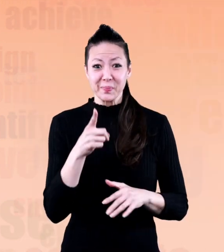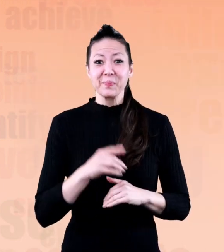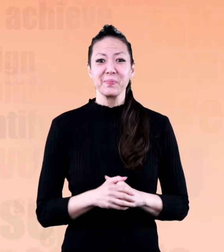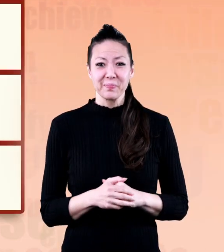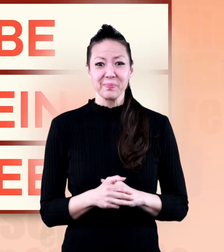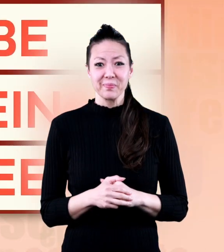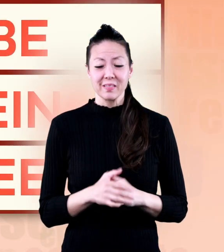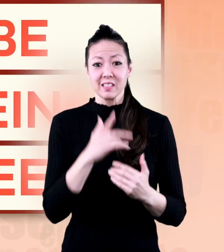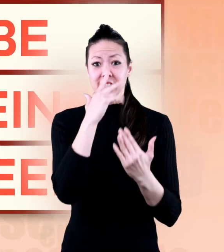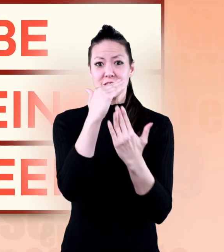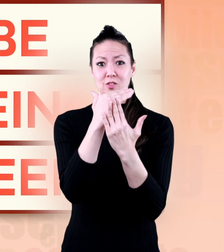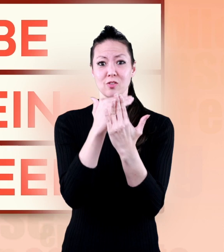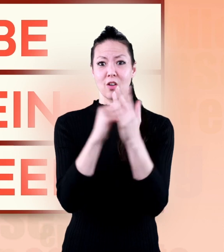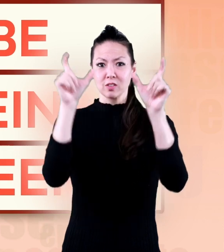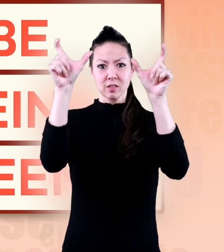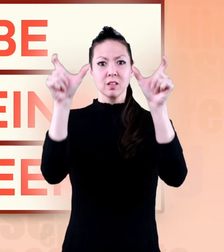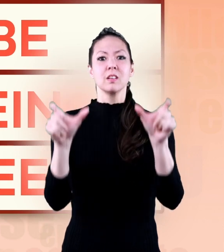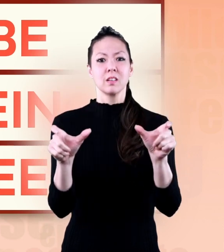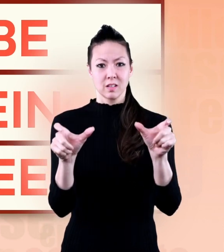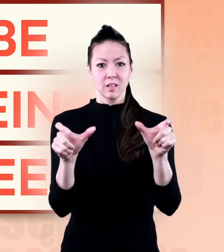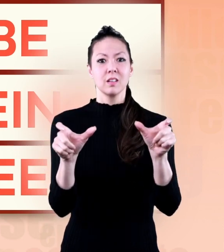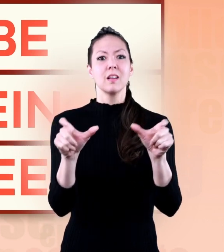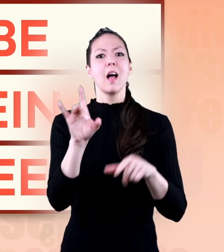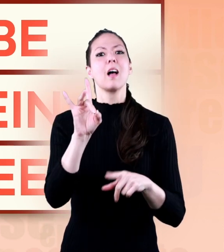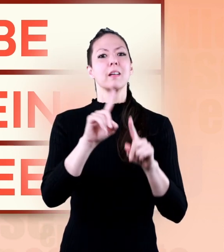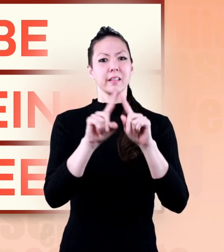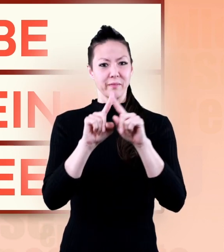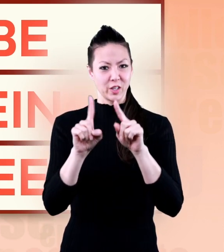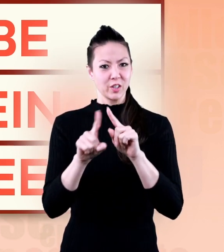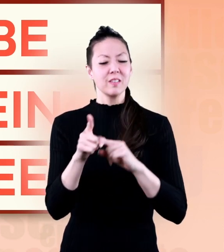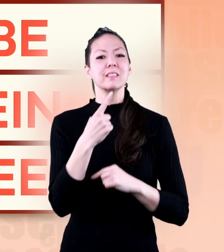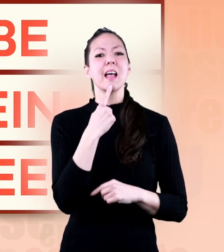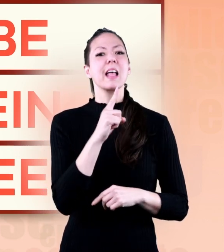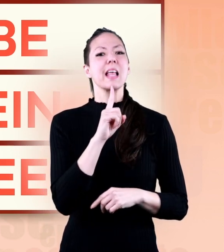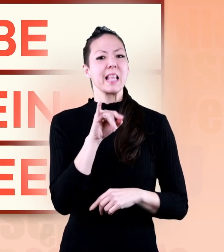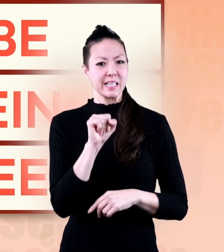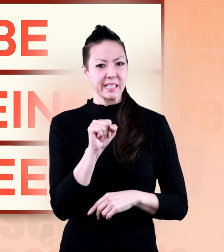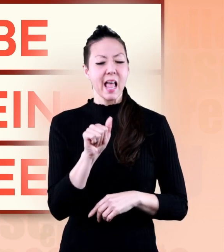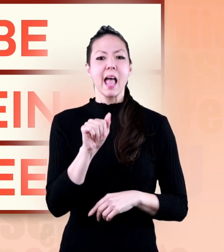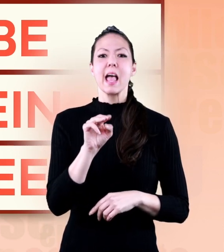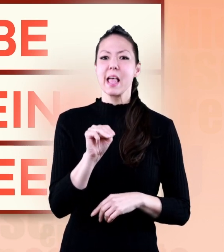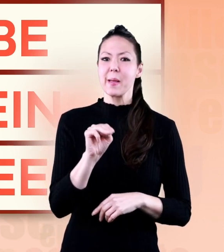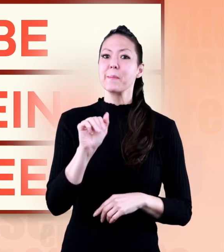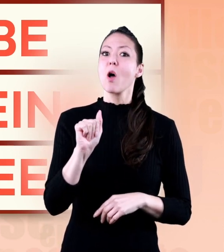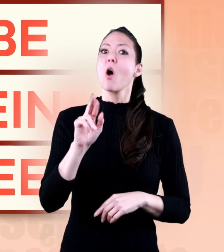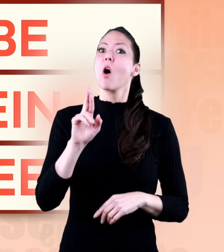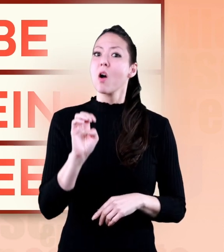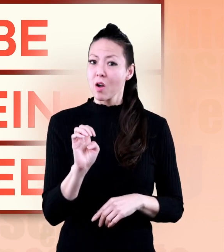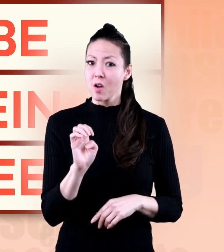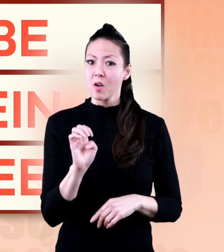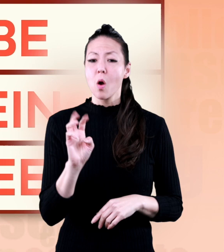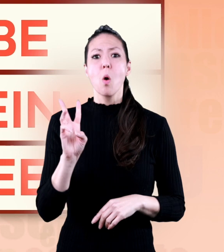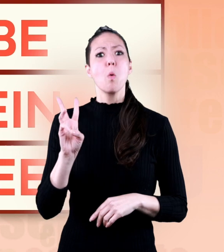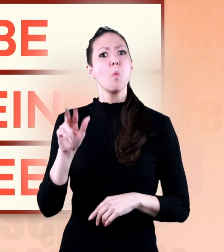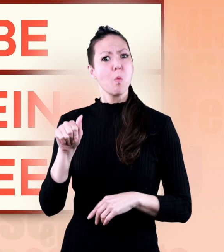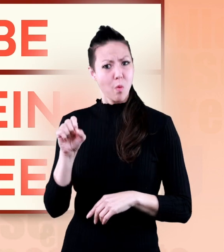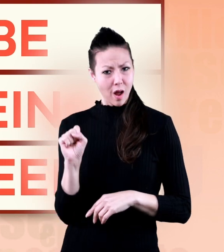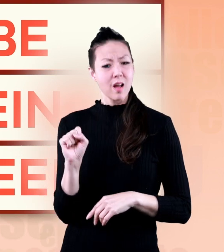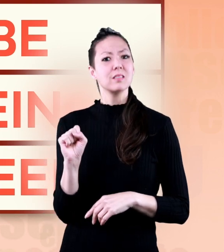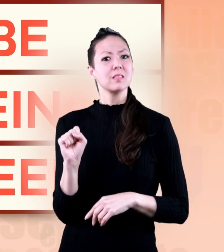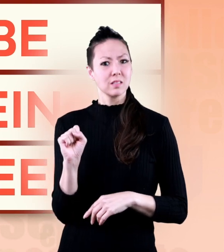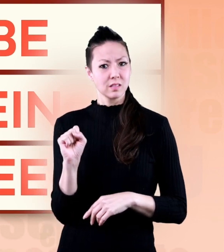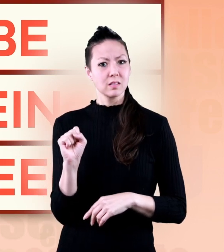expert. Here's a chart of the 8 being verbs. Is, am,